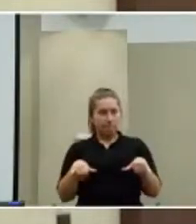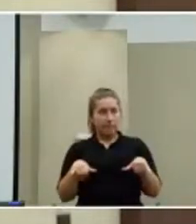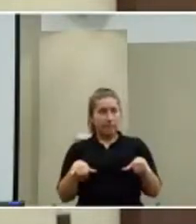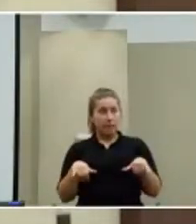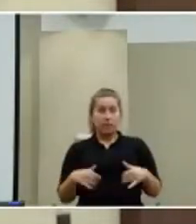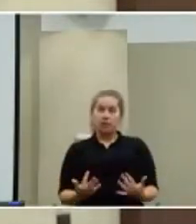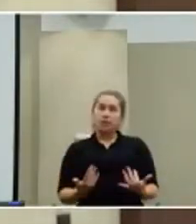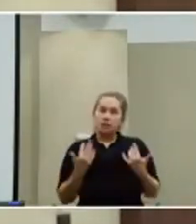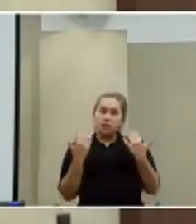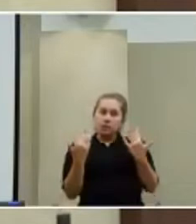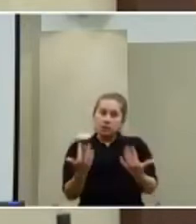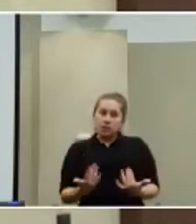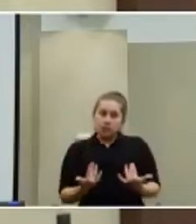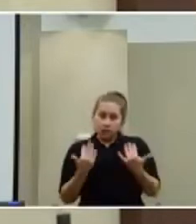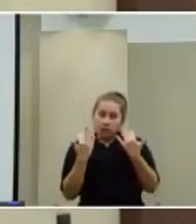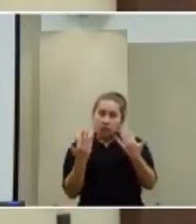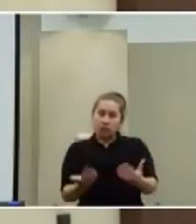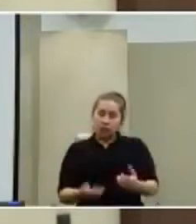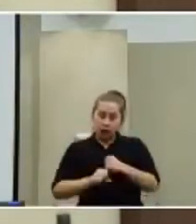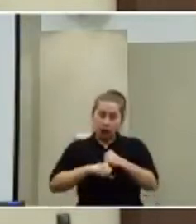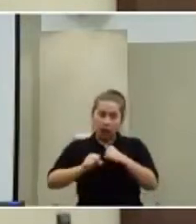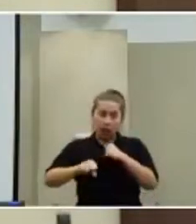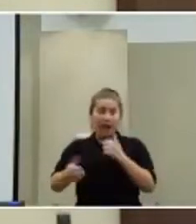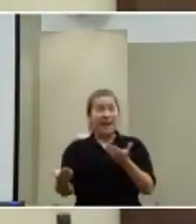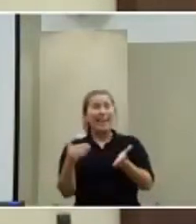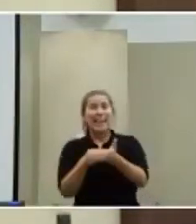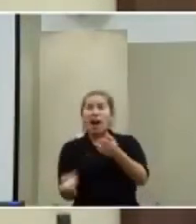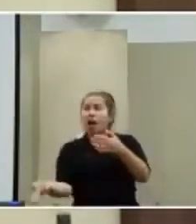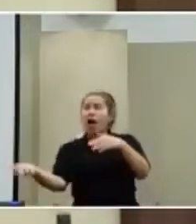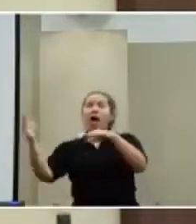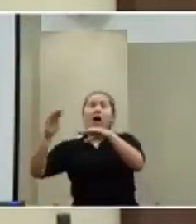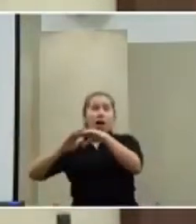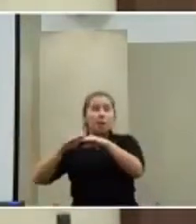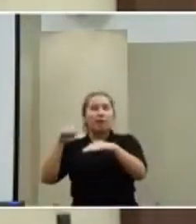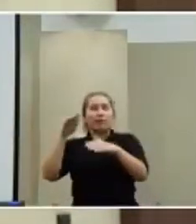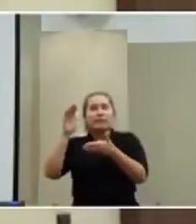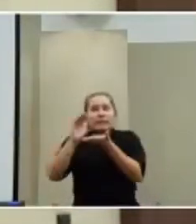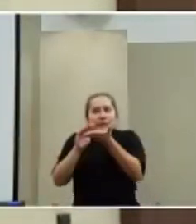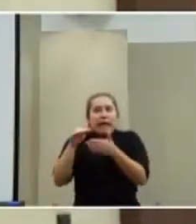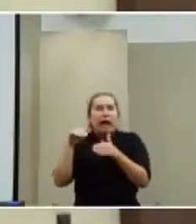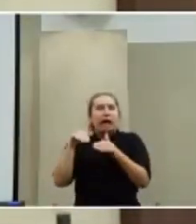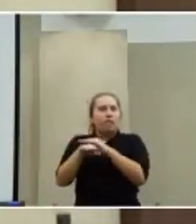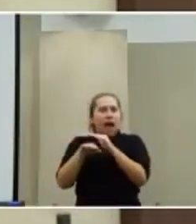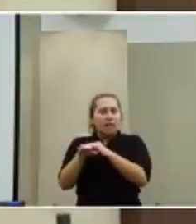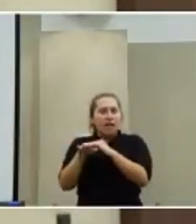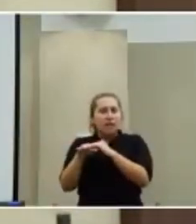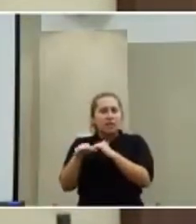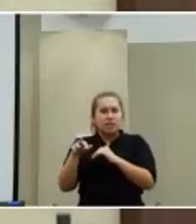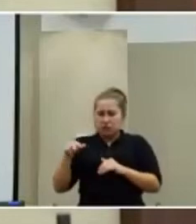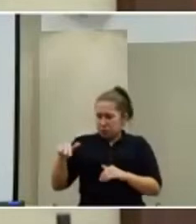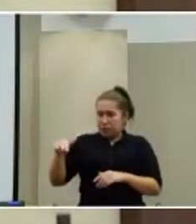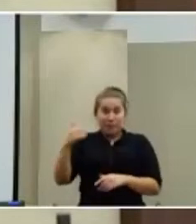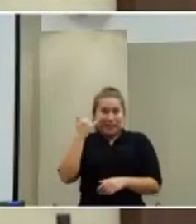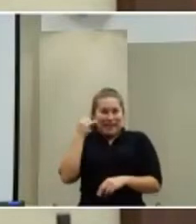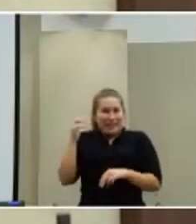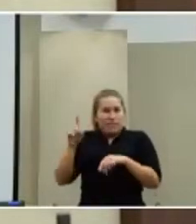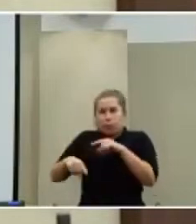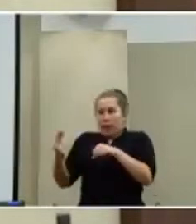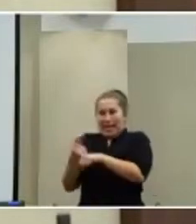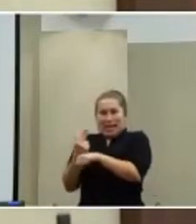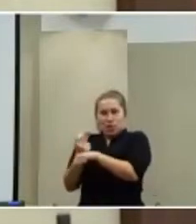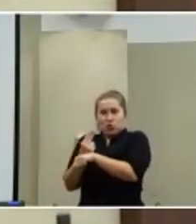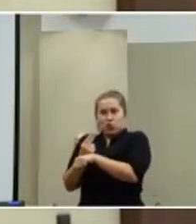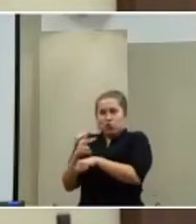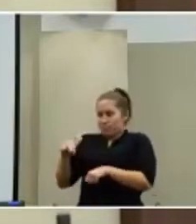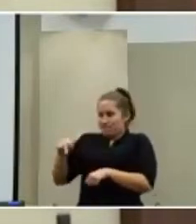long wait times, and again, this is compounded by the lack of access in our pedestrian right-of-ways. If you can't use a pedestrian right-of-way, you